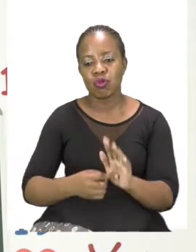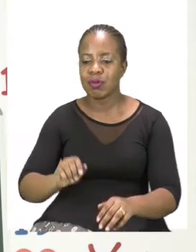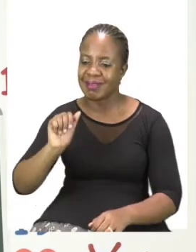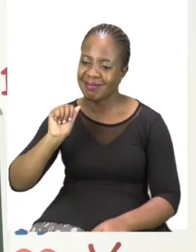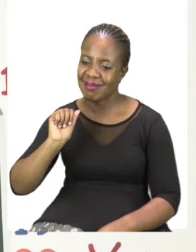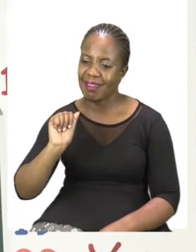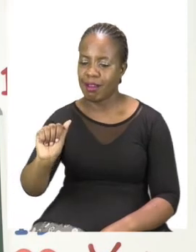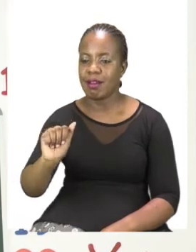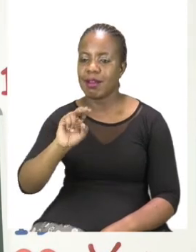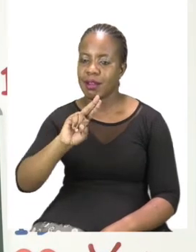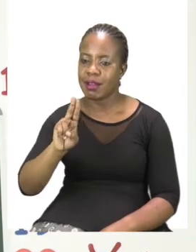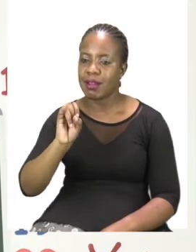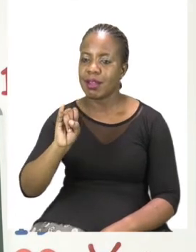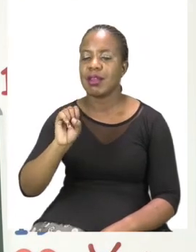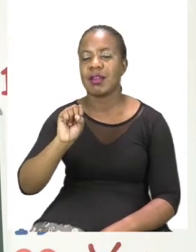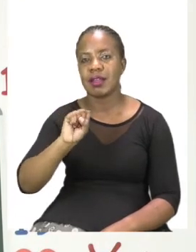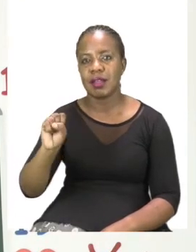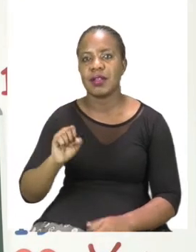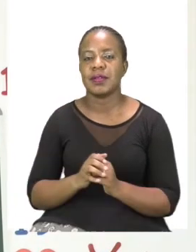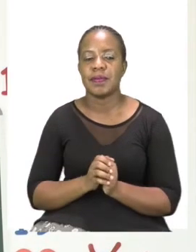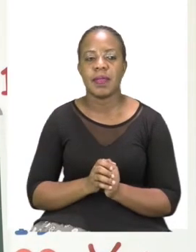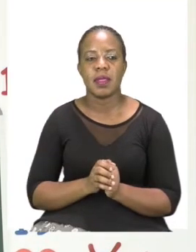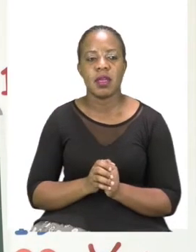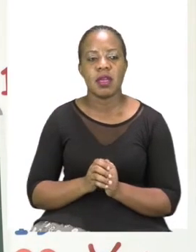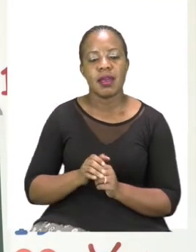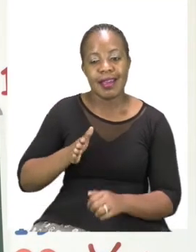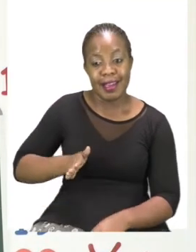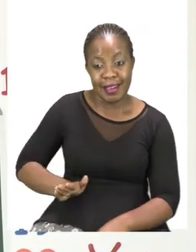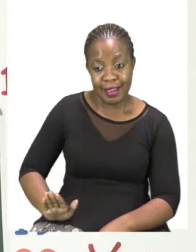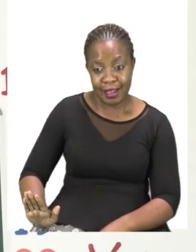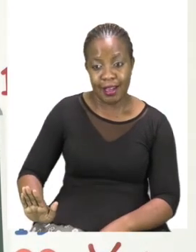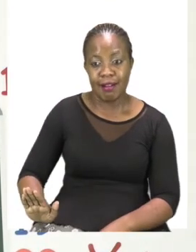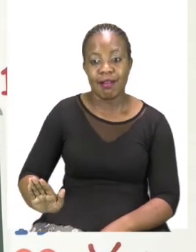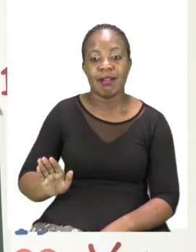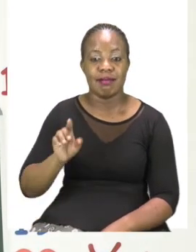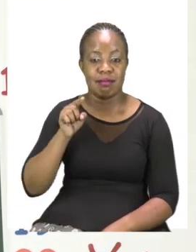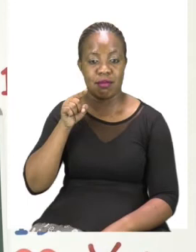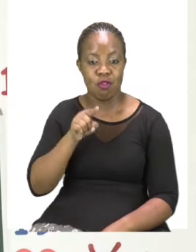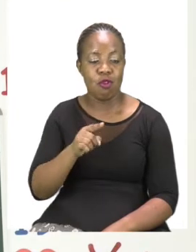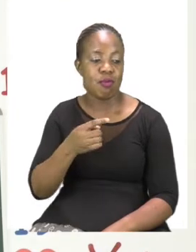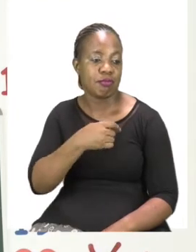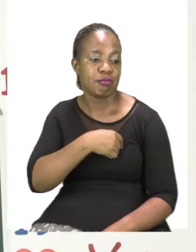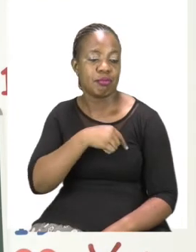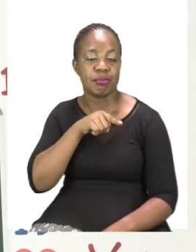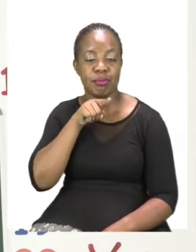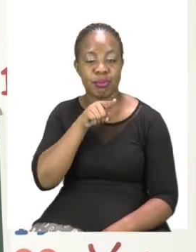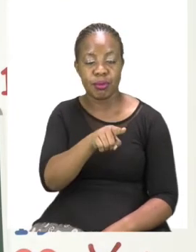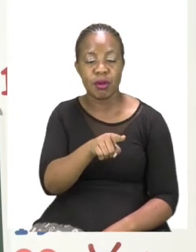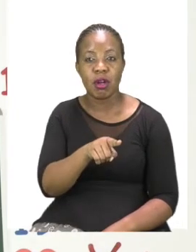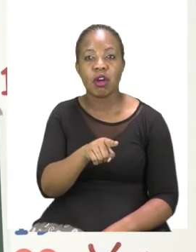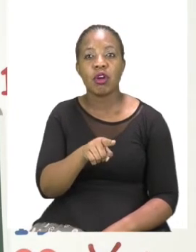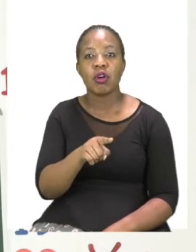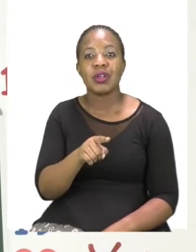we were pointing to a girl, we used to say she. But now, if we want to show